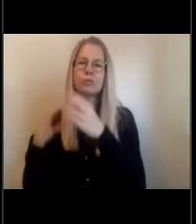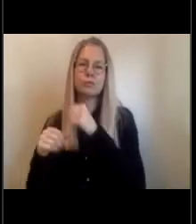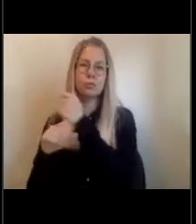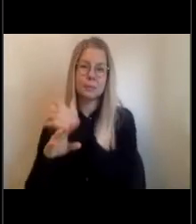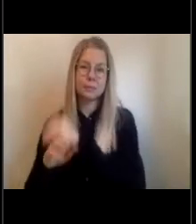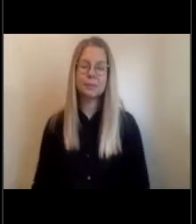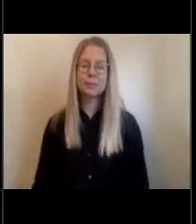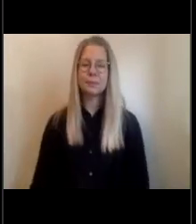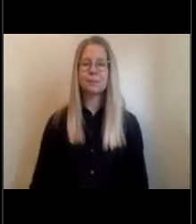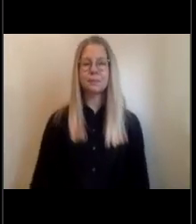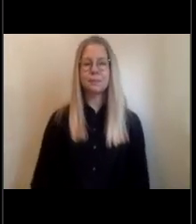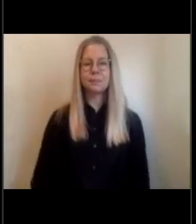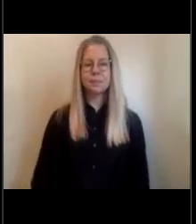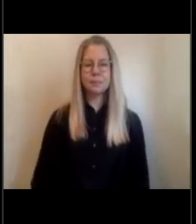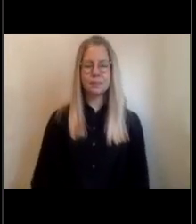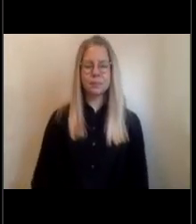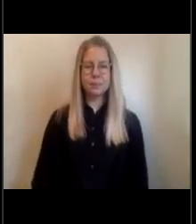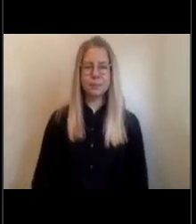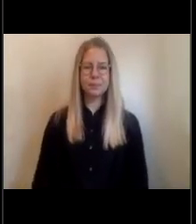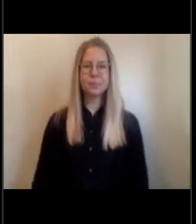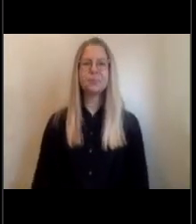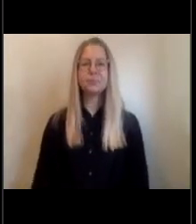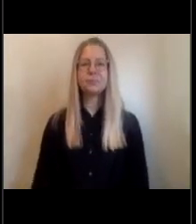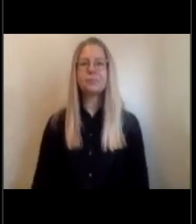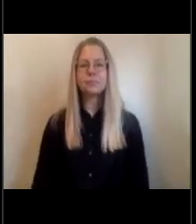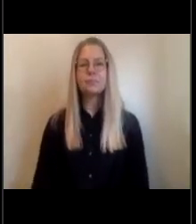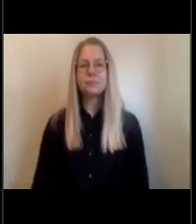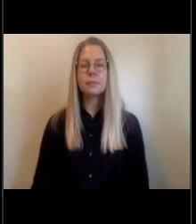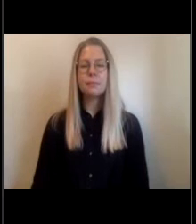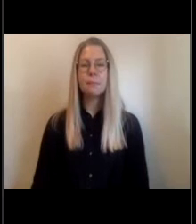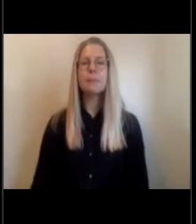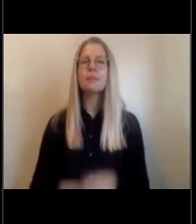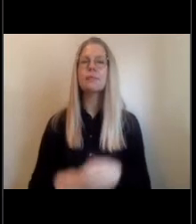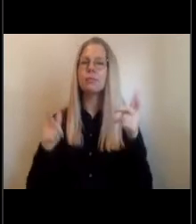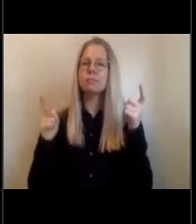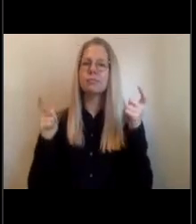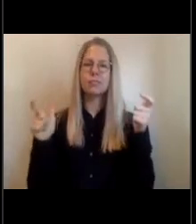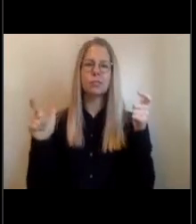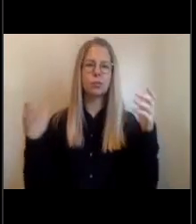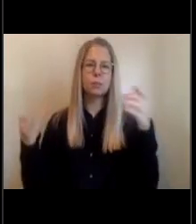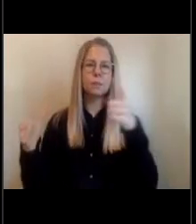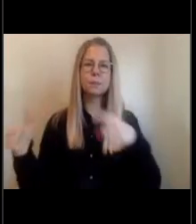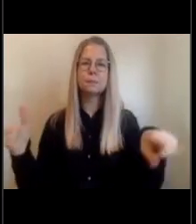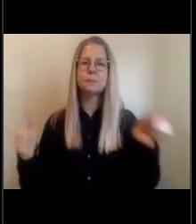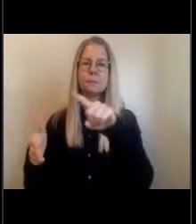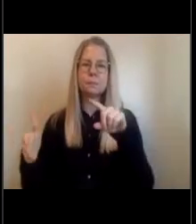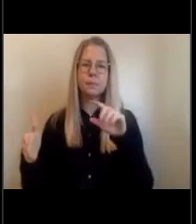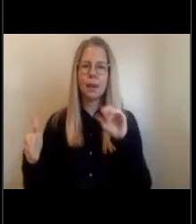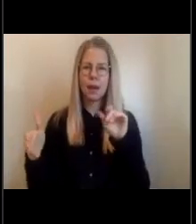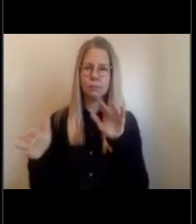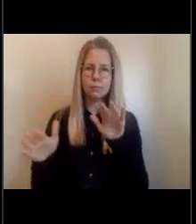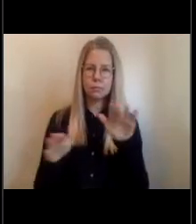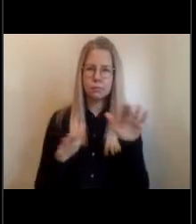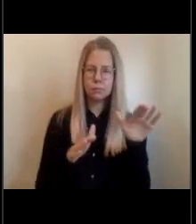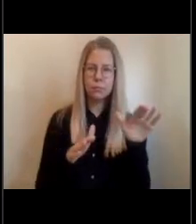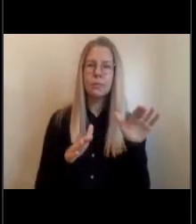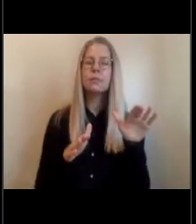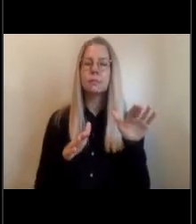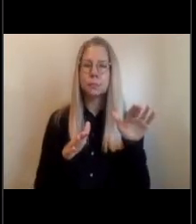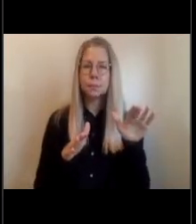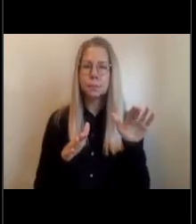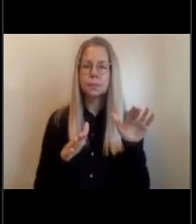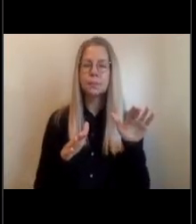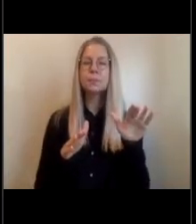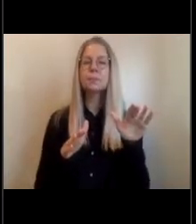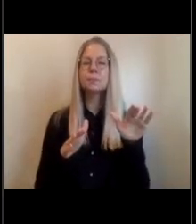now they took like a large group of folks and they wanted to see what kinds of interventions, what kinds of things they could